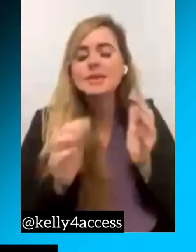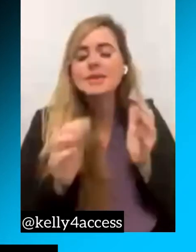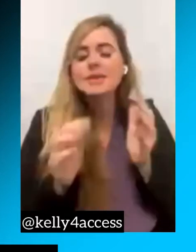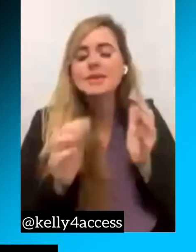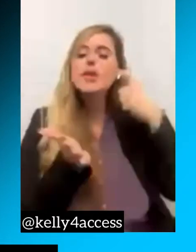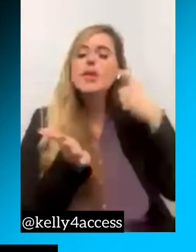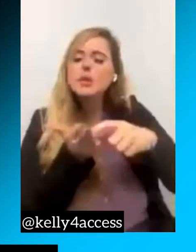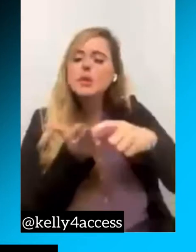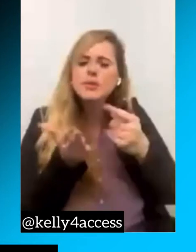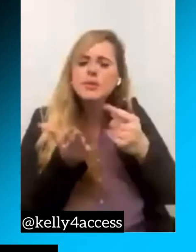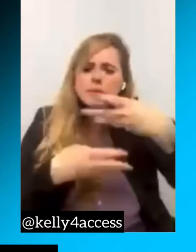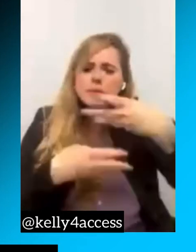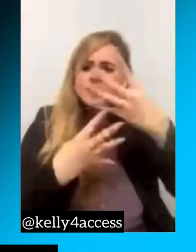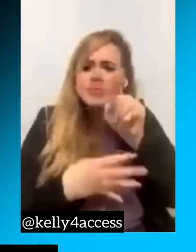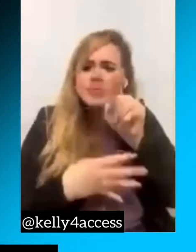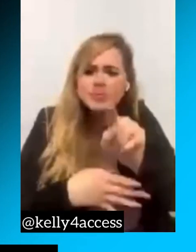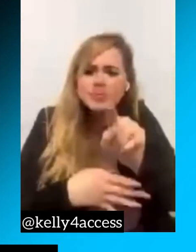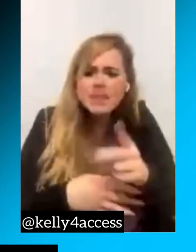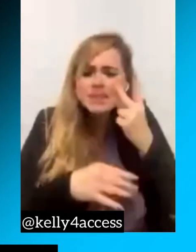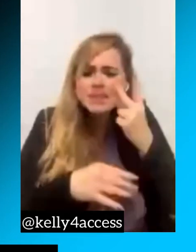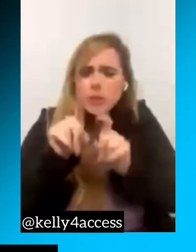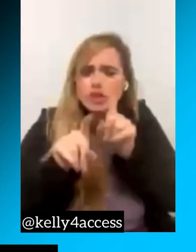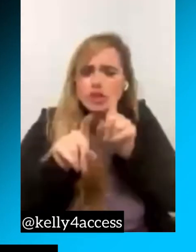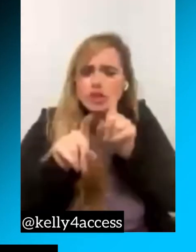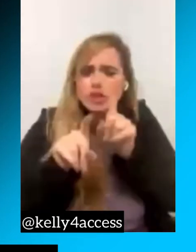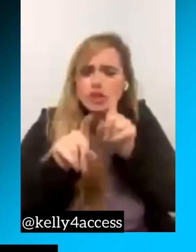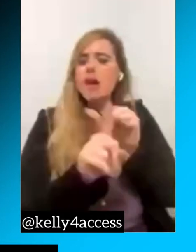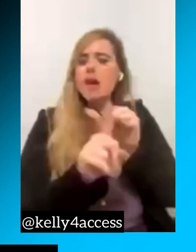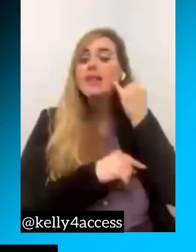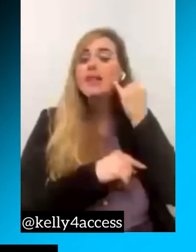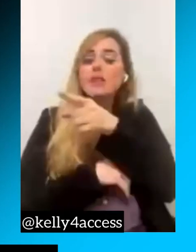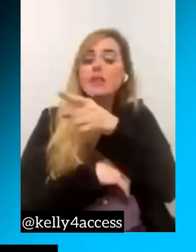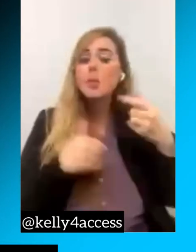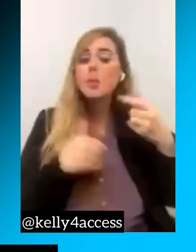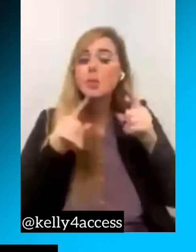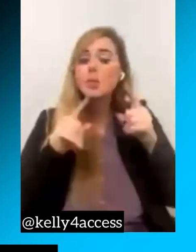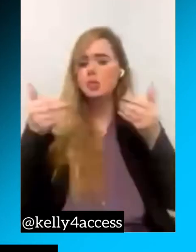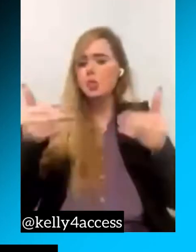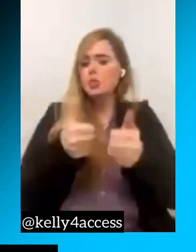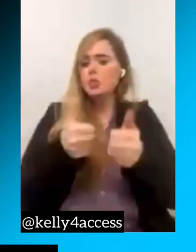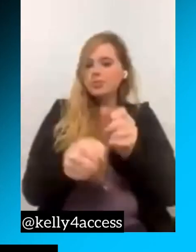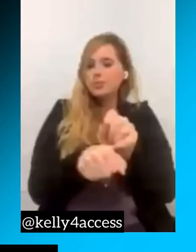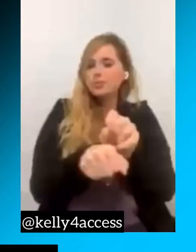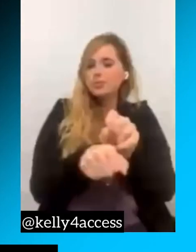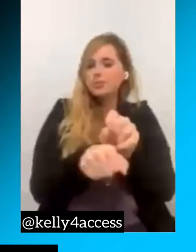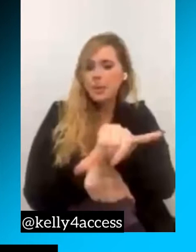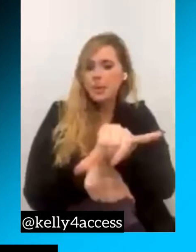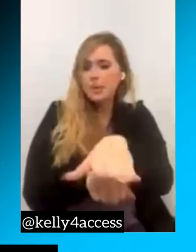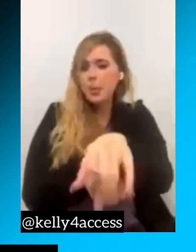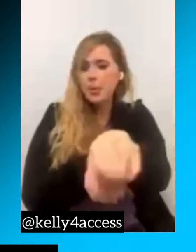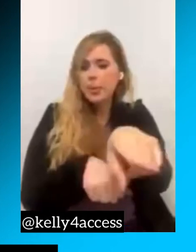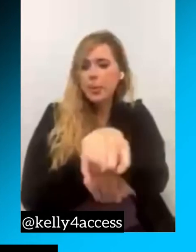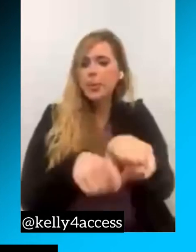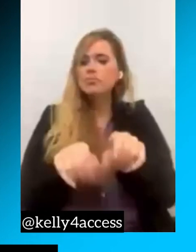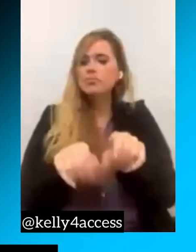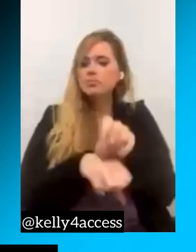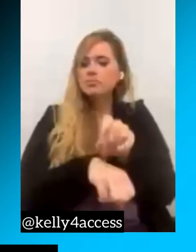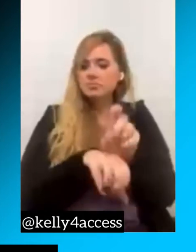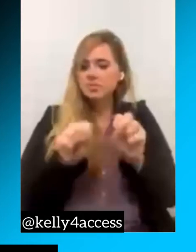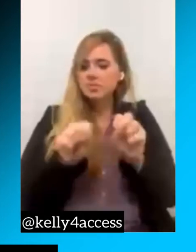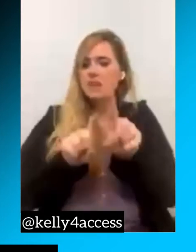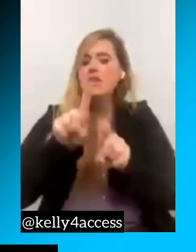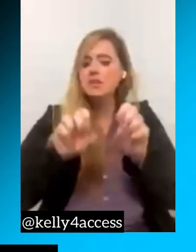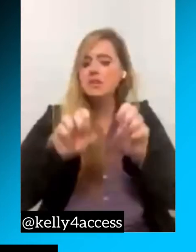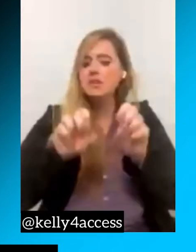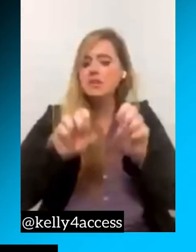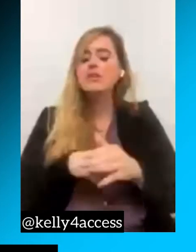questions come in. Just a reminder, if you have questions, drop them in the little question icon below. We'll answer some of those questions at the